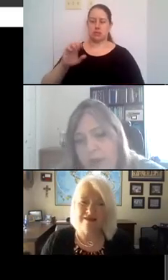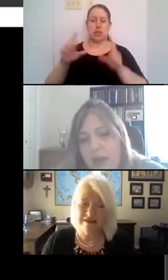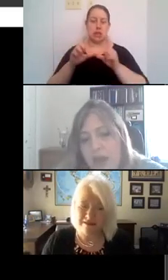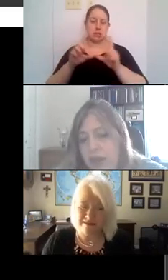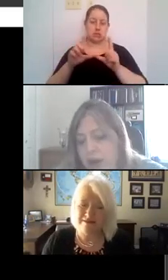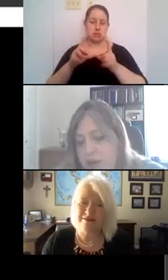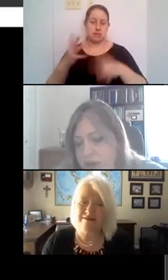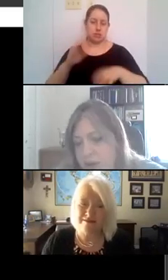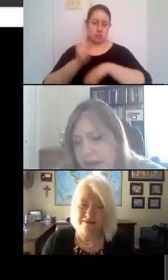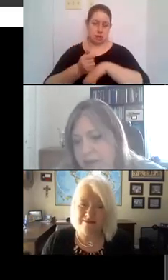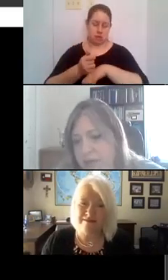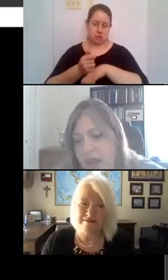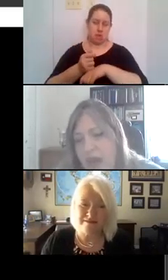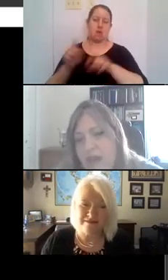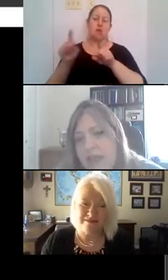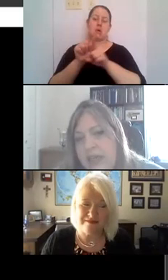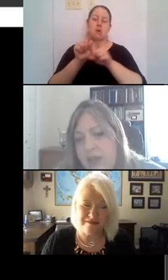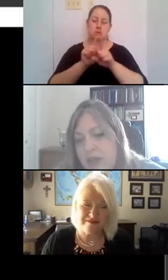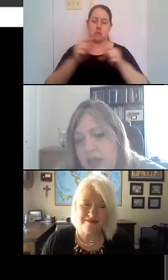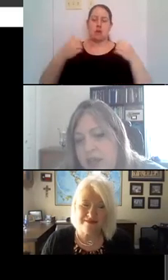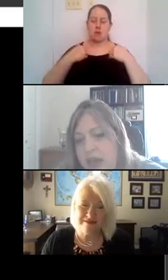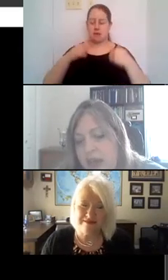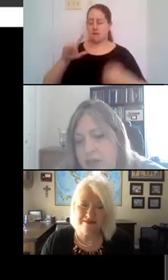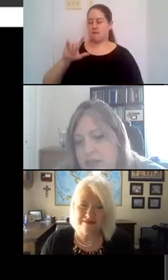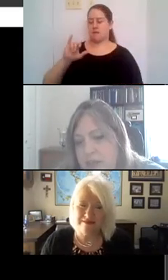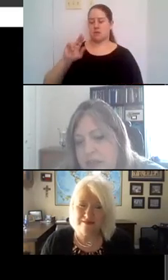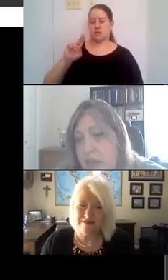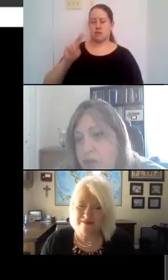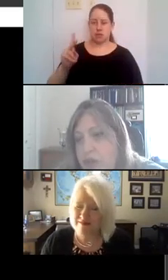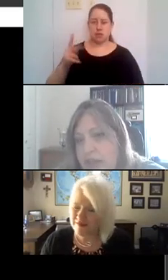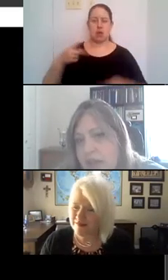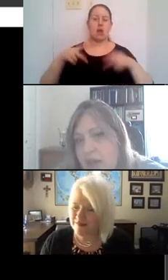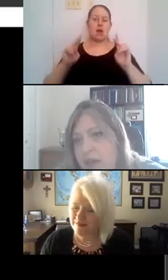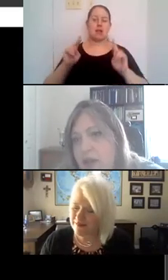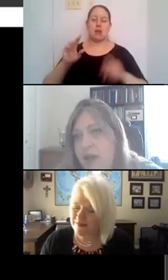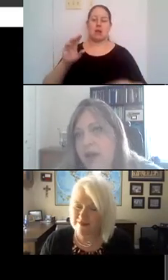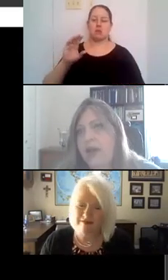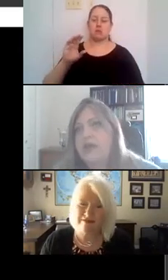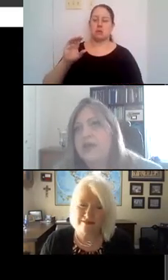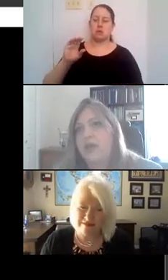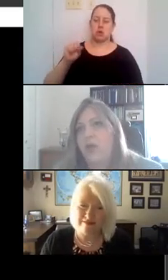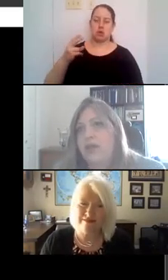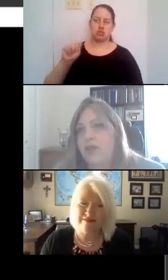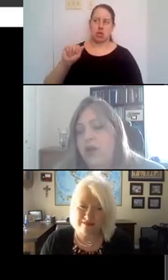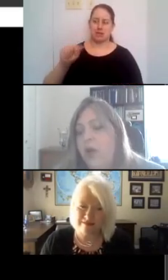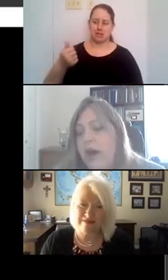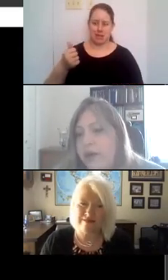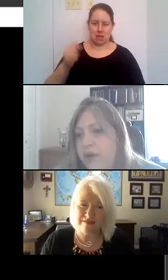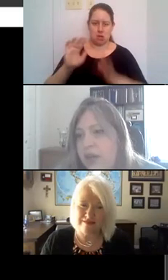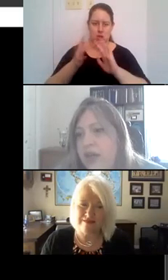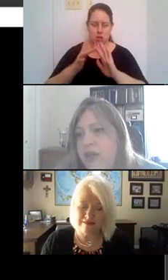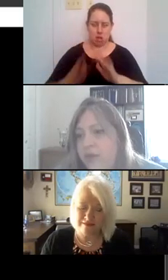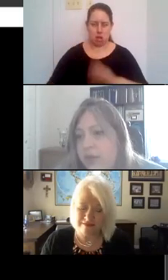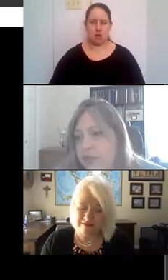them. They also have a link that allows them to take OSHA 10 online. It's what's